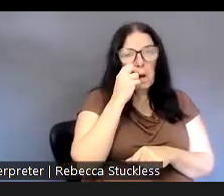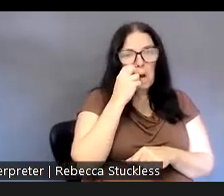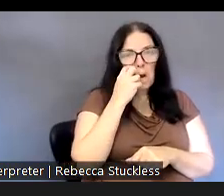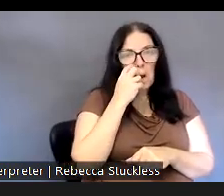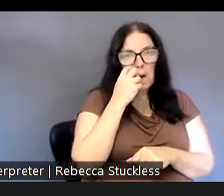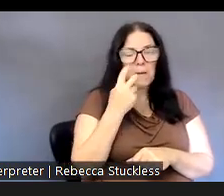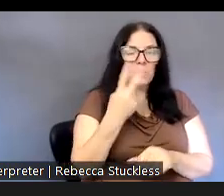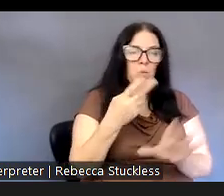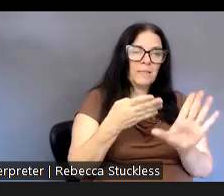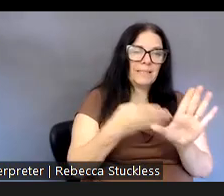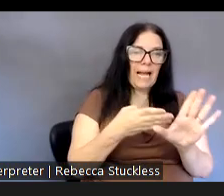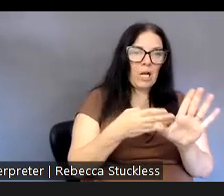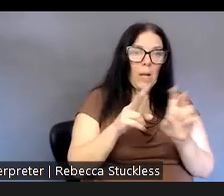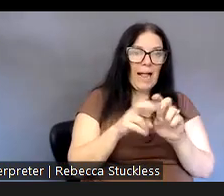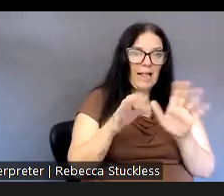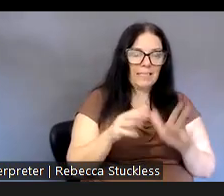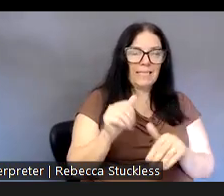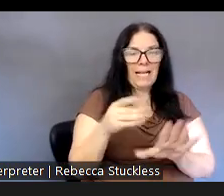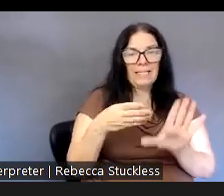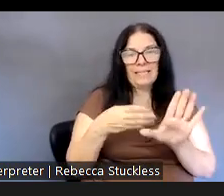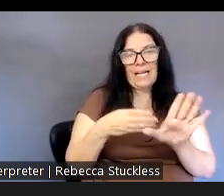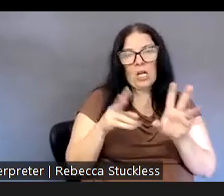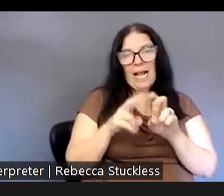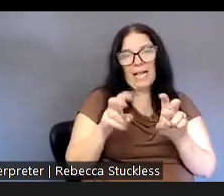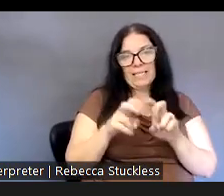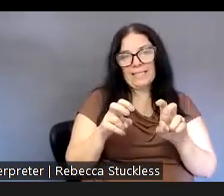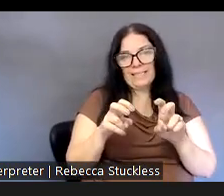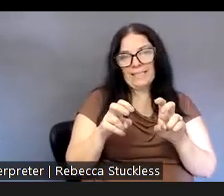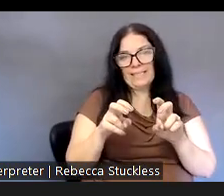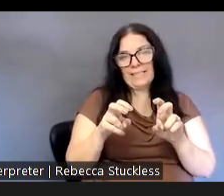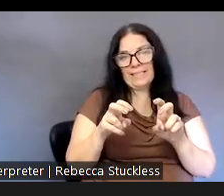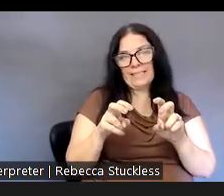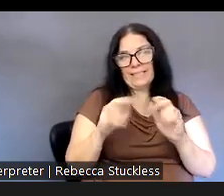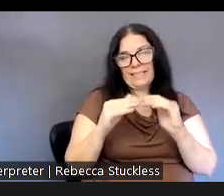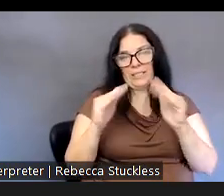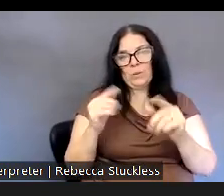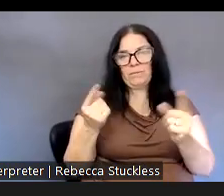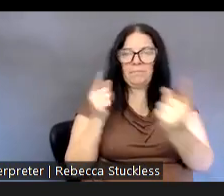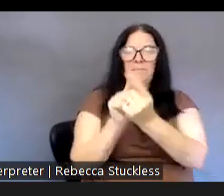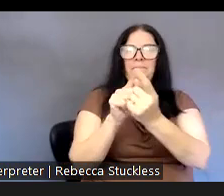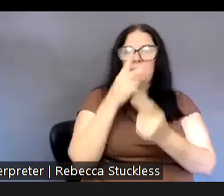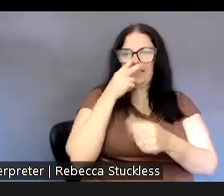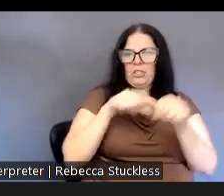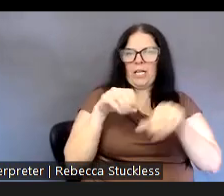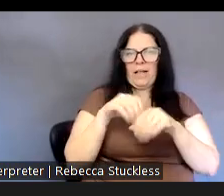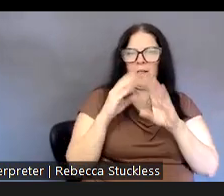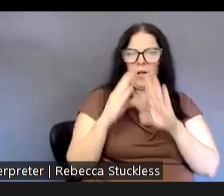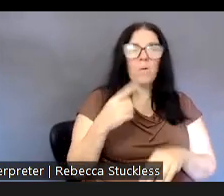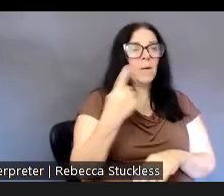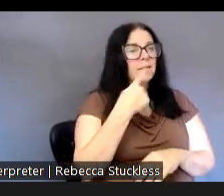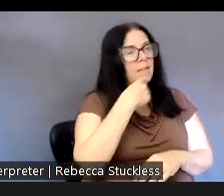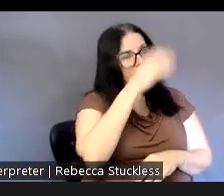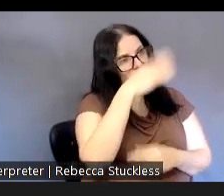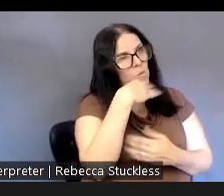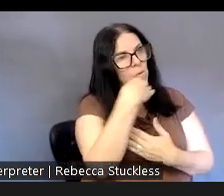psychoanalysts at the Psychoanalytic Institute encountered each other in the hallway. One said, "Good morning, how are